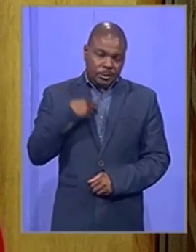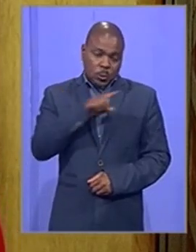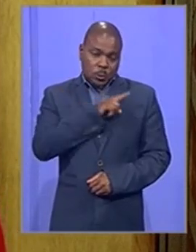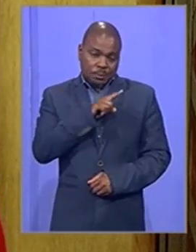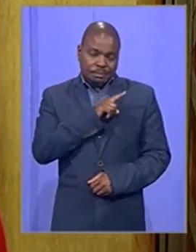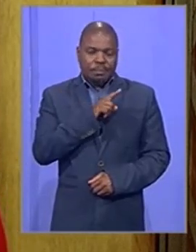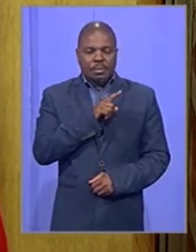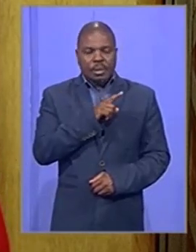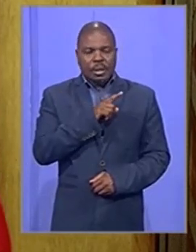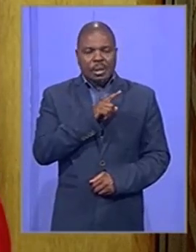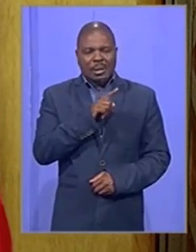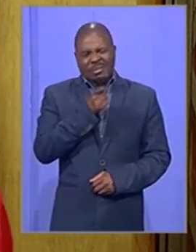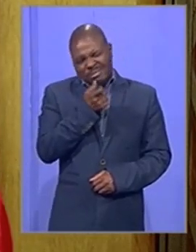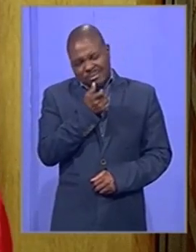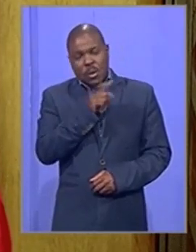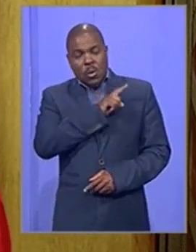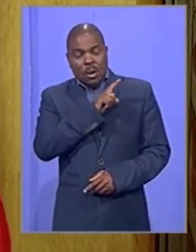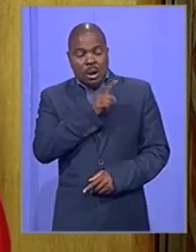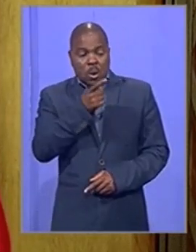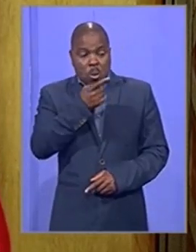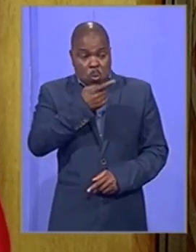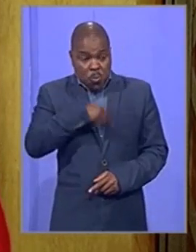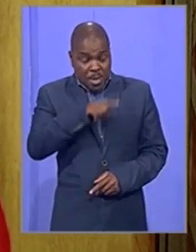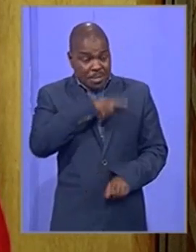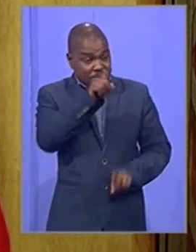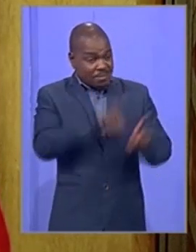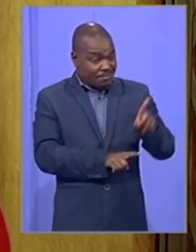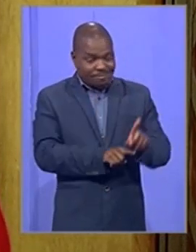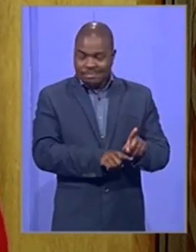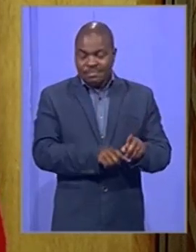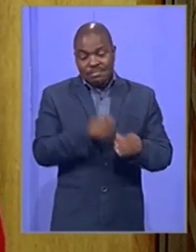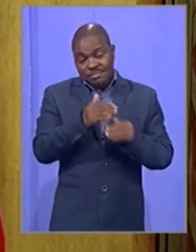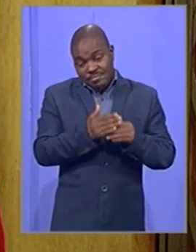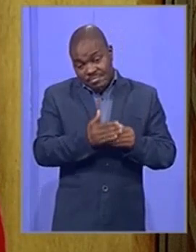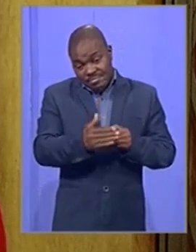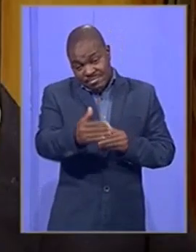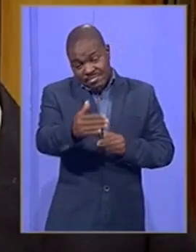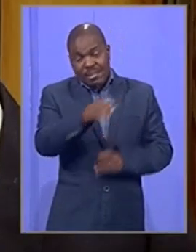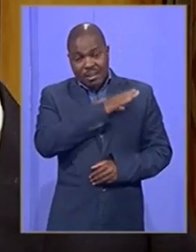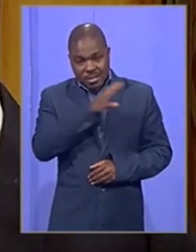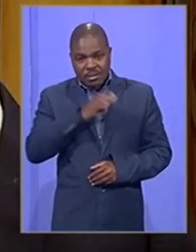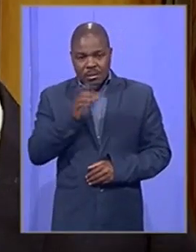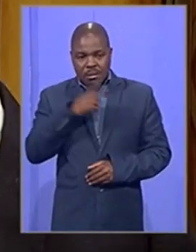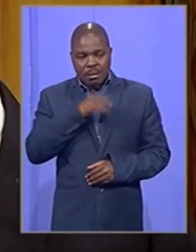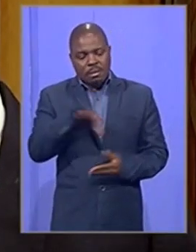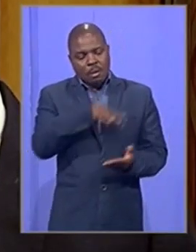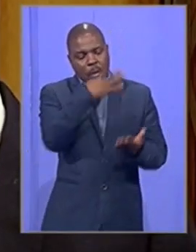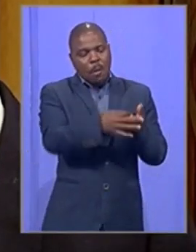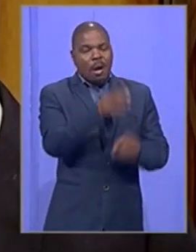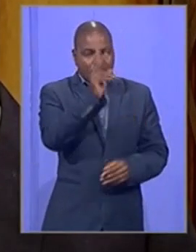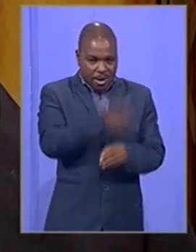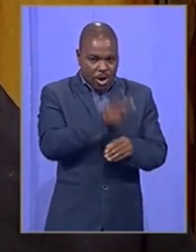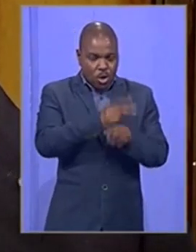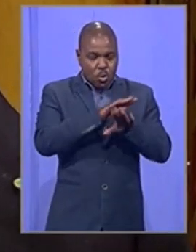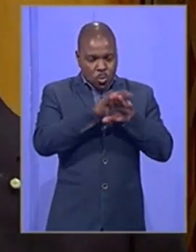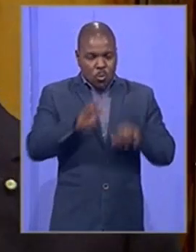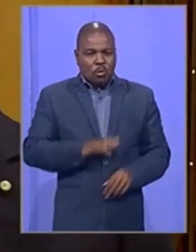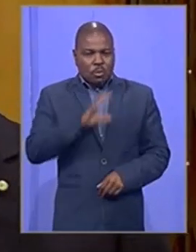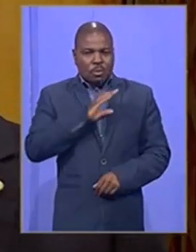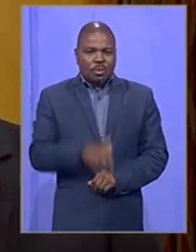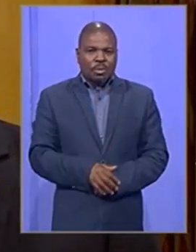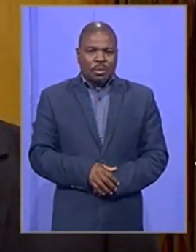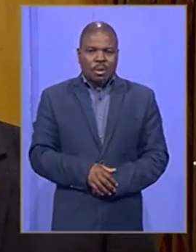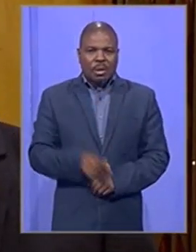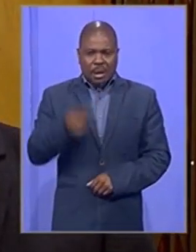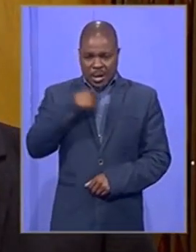lositse motion o santse ne o tlatla o thebolwa mo counseling e tlang. I believe that this motion will still serve, and we actually